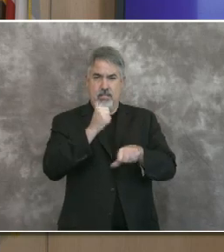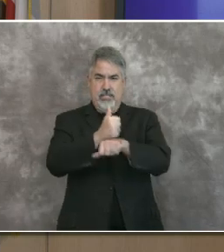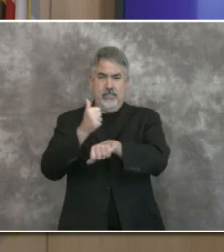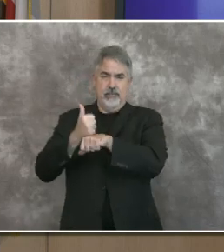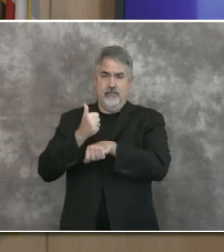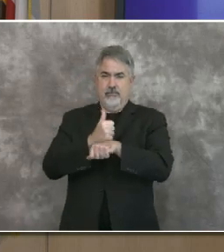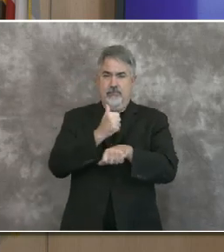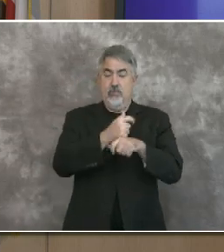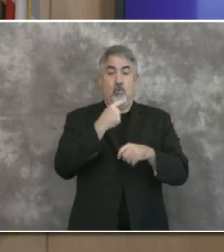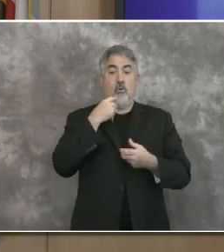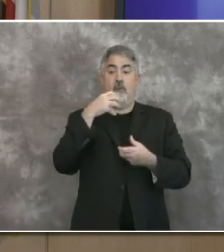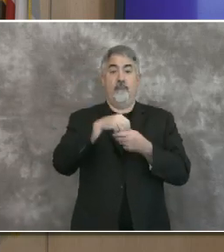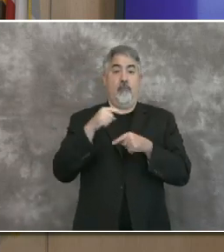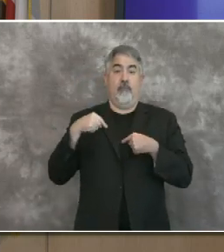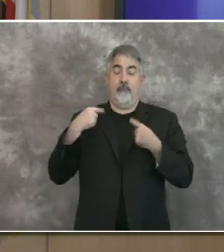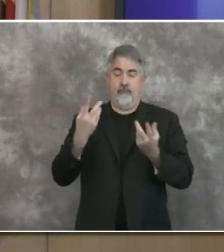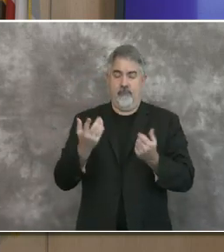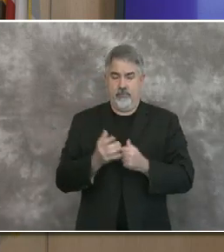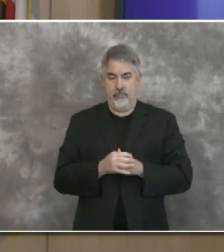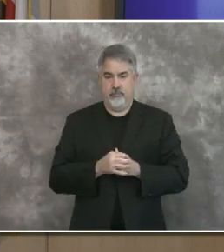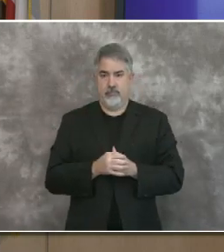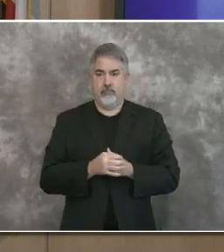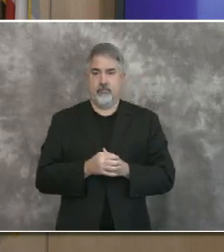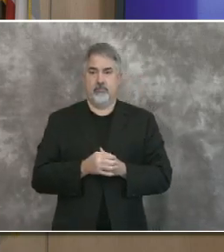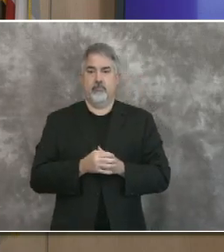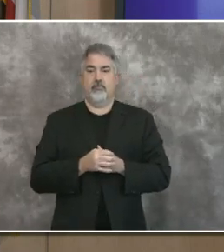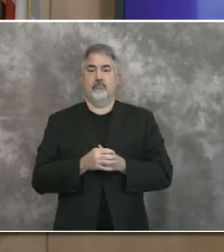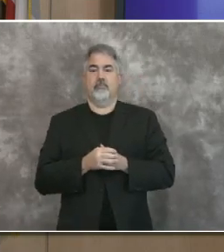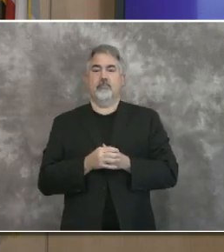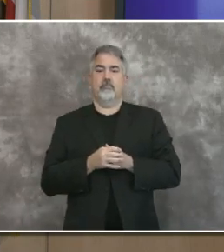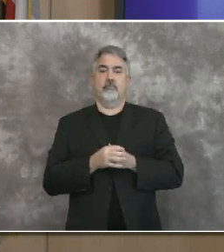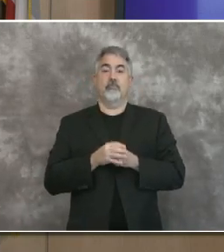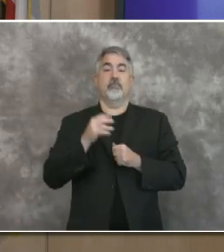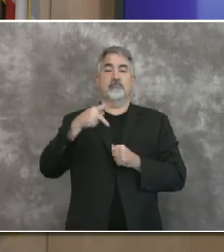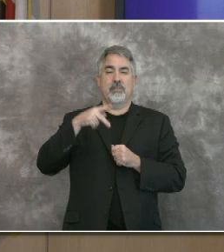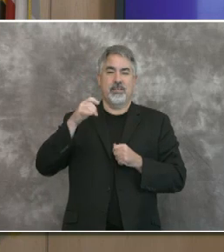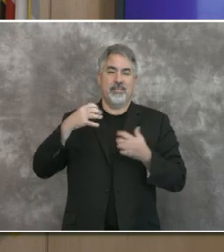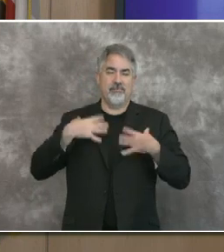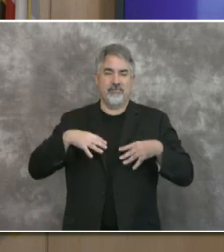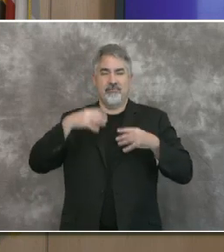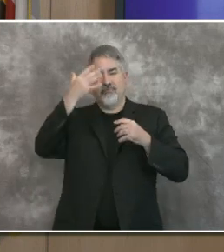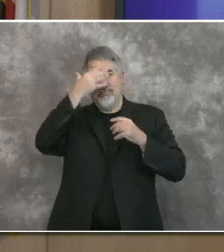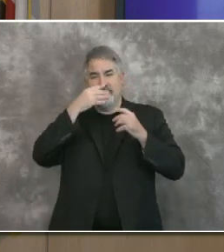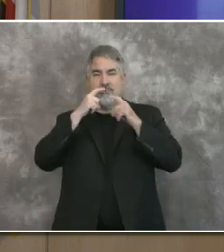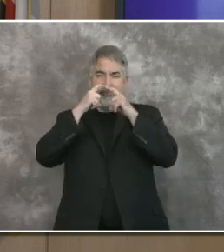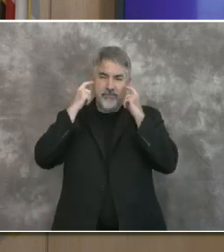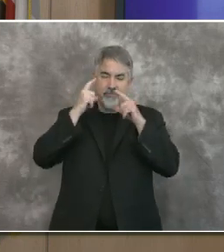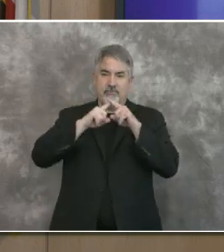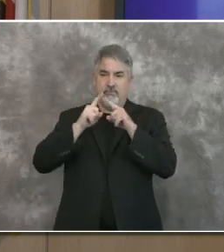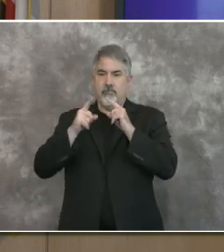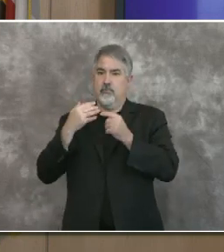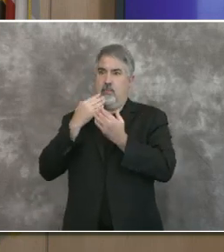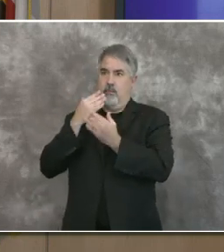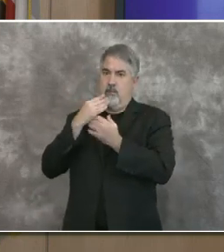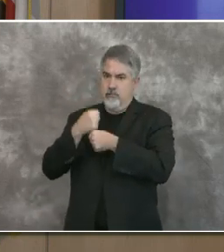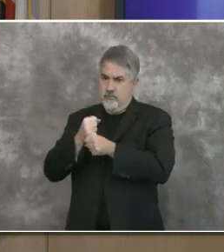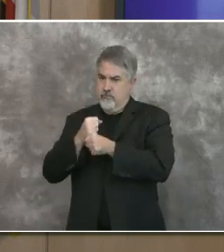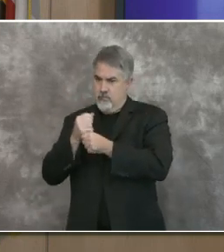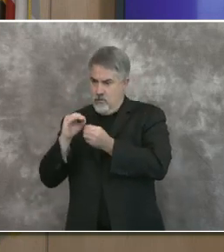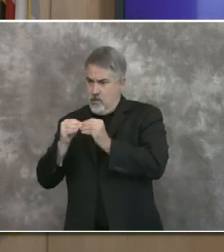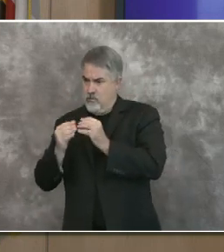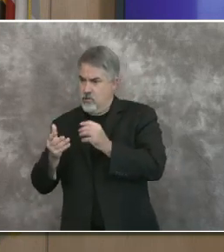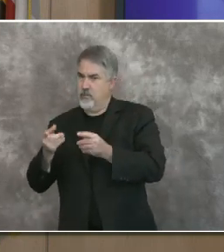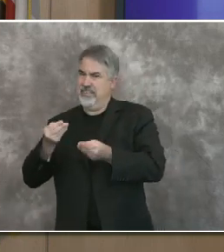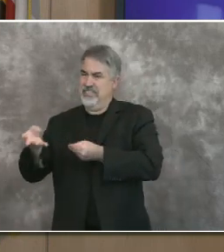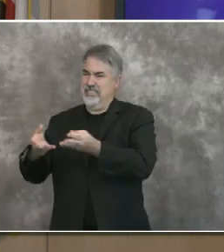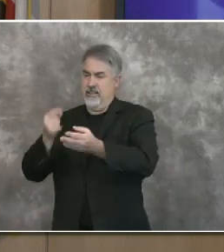and testing effort. We also continue our efforts around personal protective equipment. We want to continue to ensure that our frontline workers, our healthcare